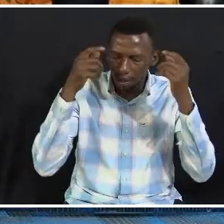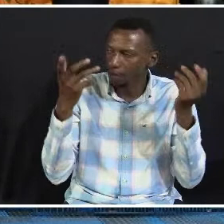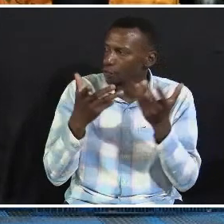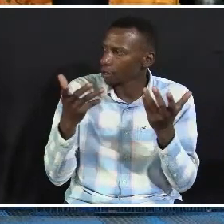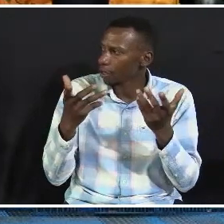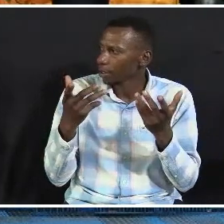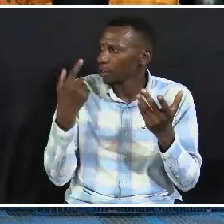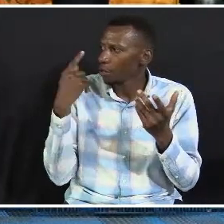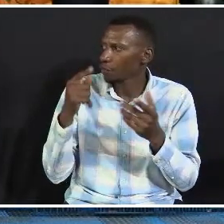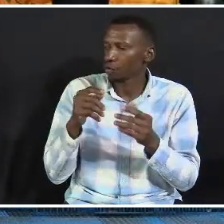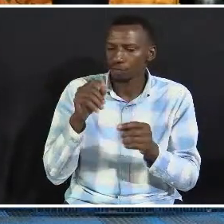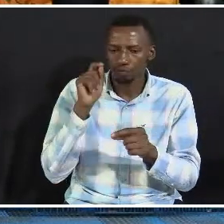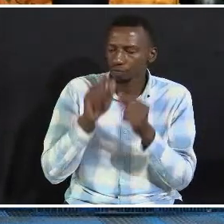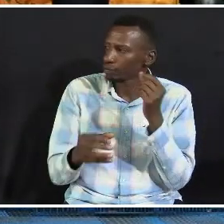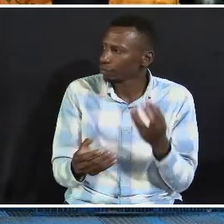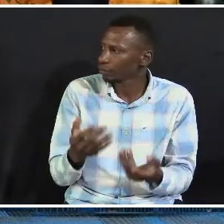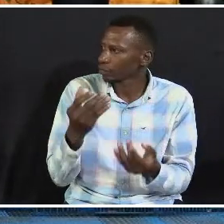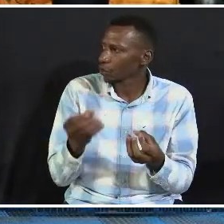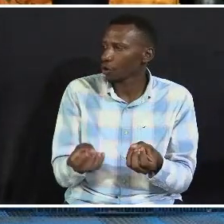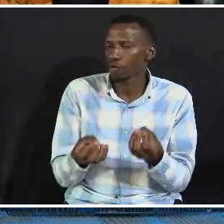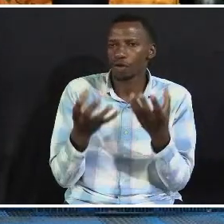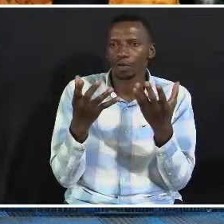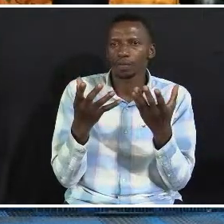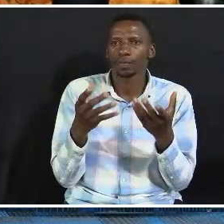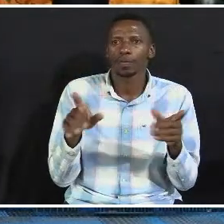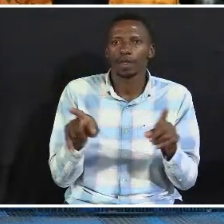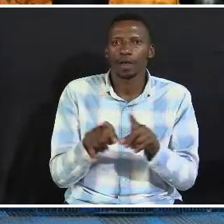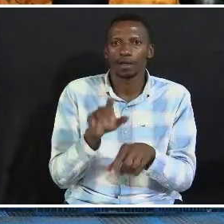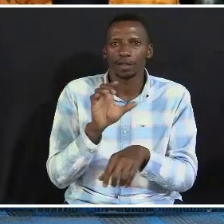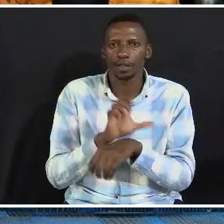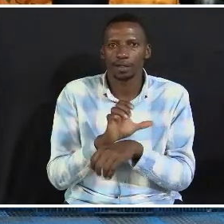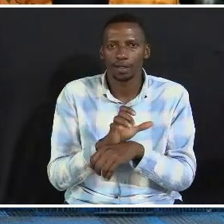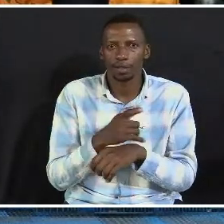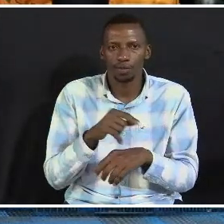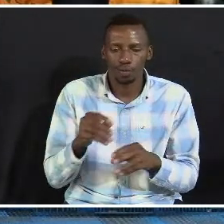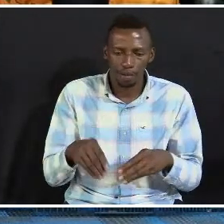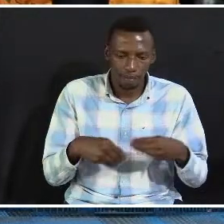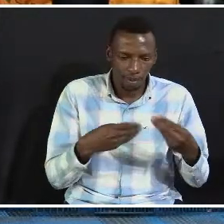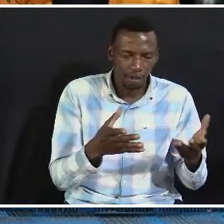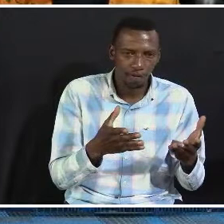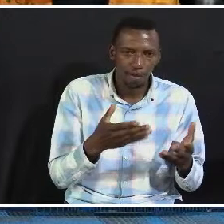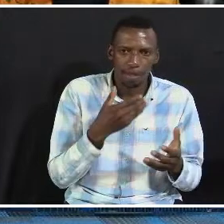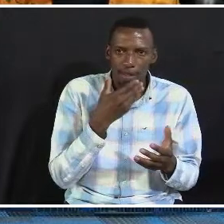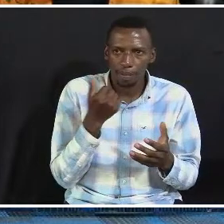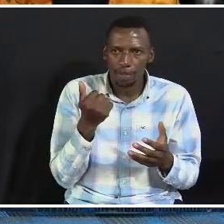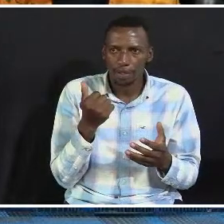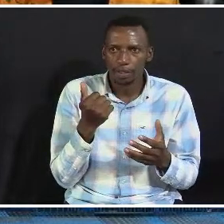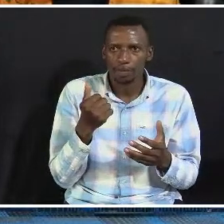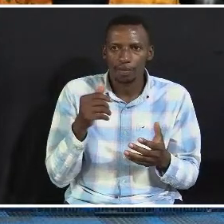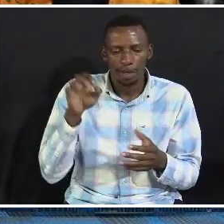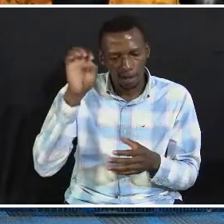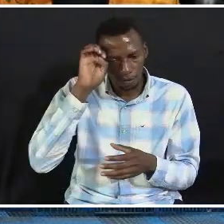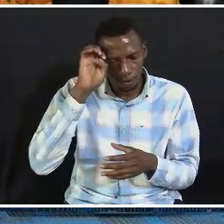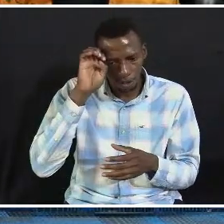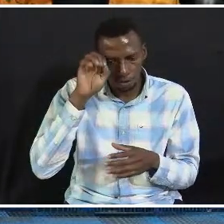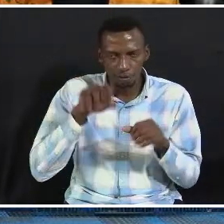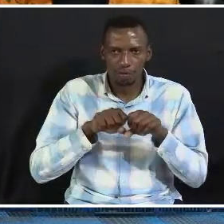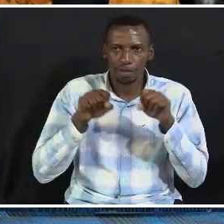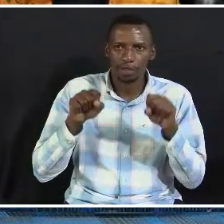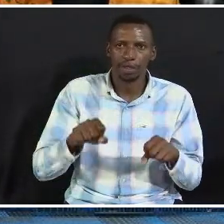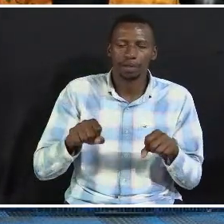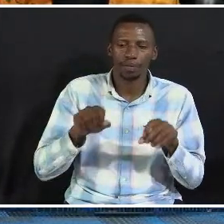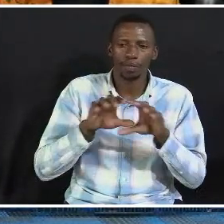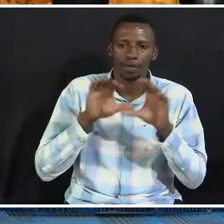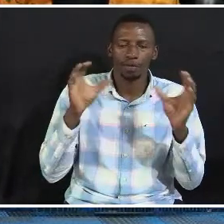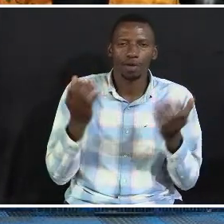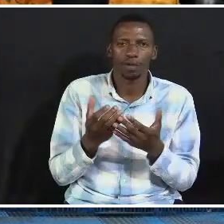for a burnt offering?" As a church, we post the best education system in the world. But where is the Lamb of God